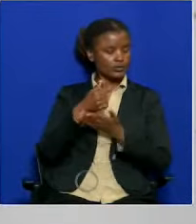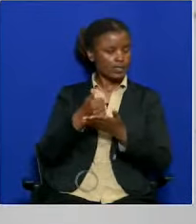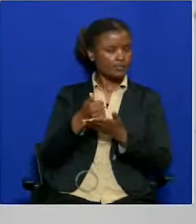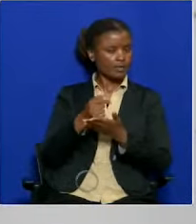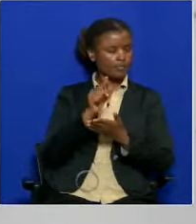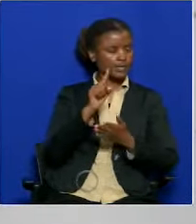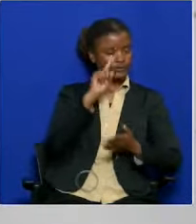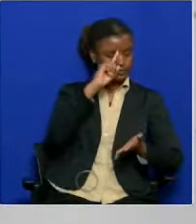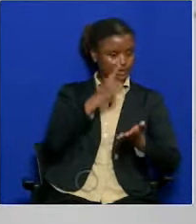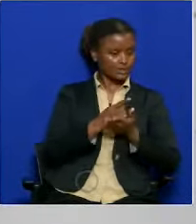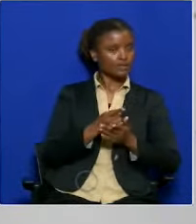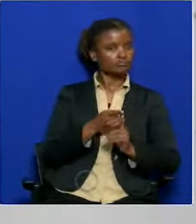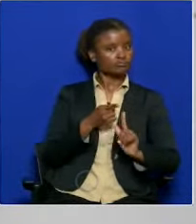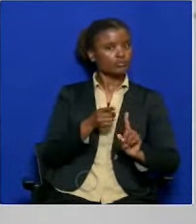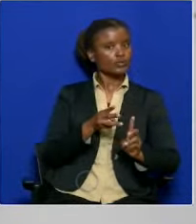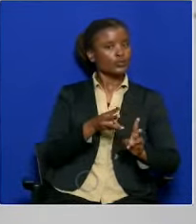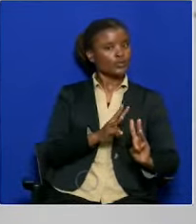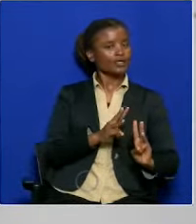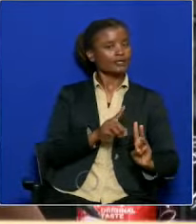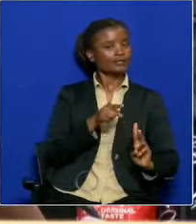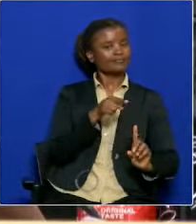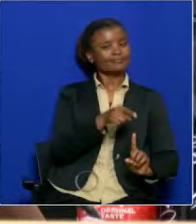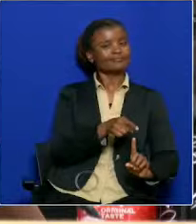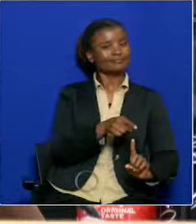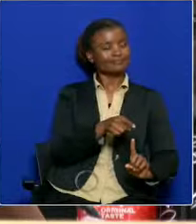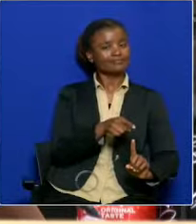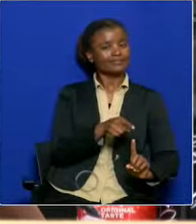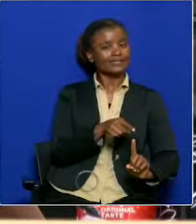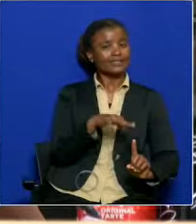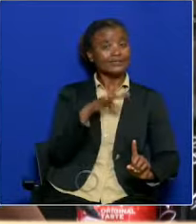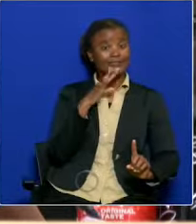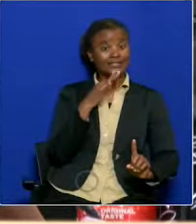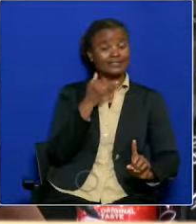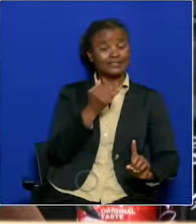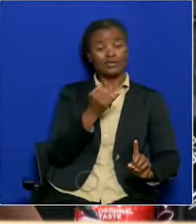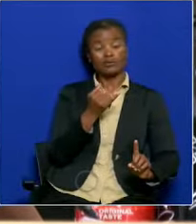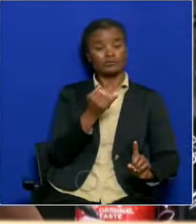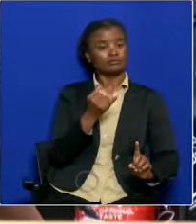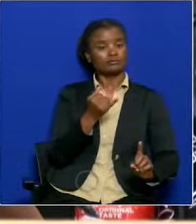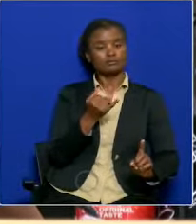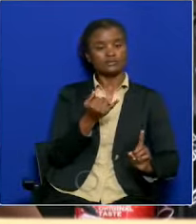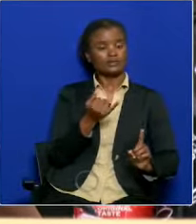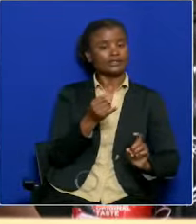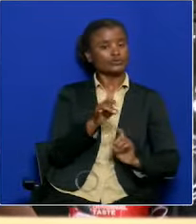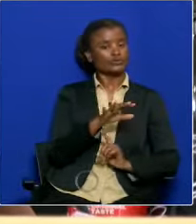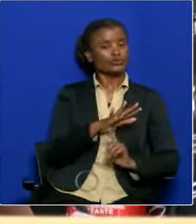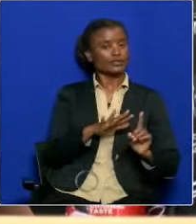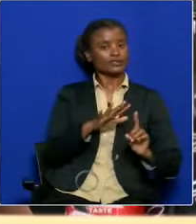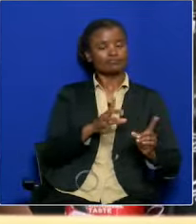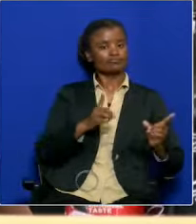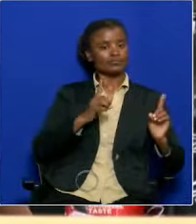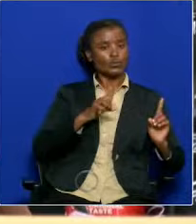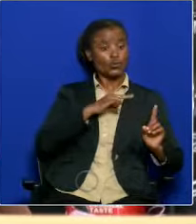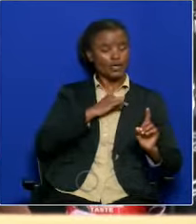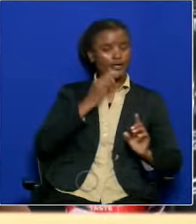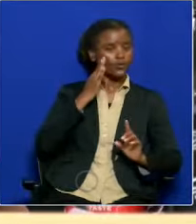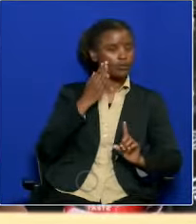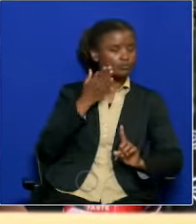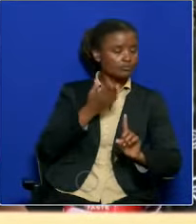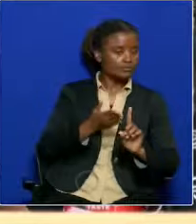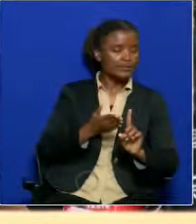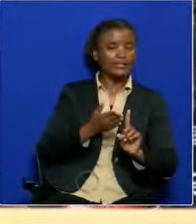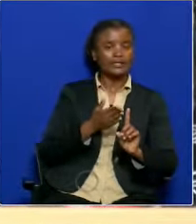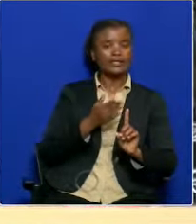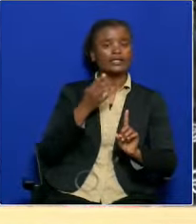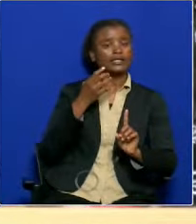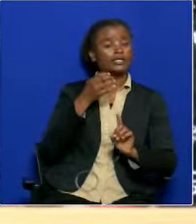That in a time where it places you in a precarious position because you know he's a criminal and you know he's a contractor. On either score,